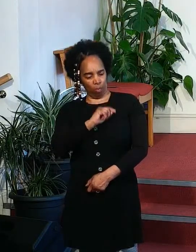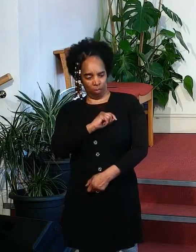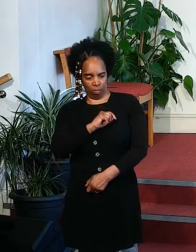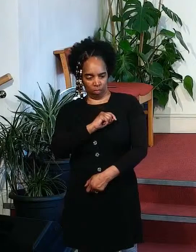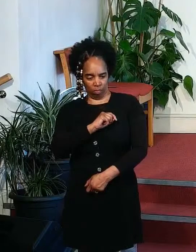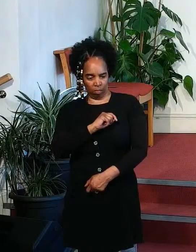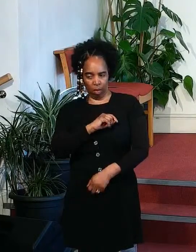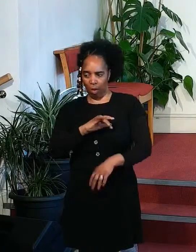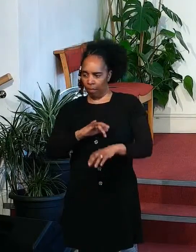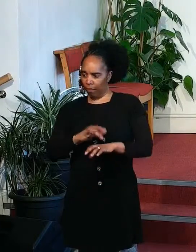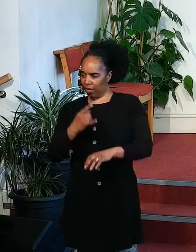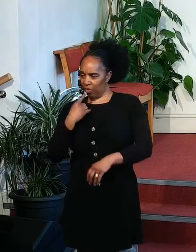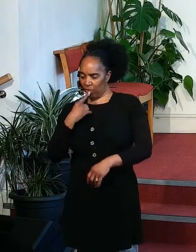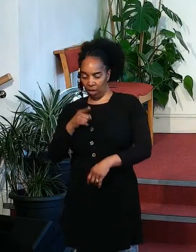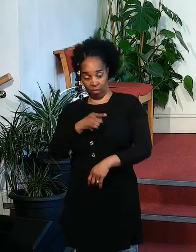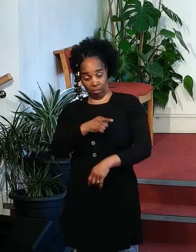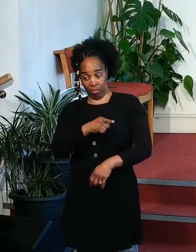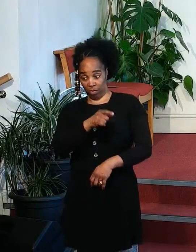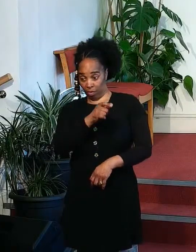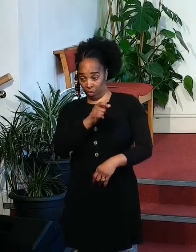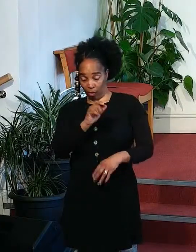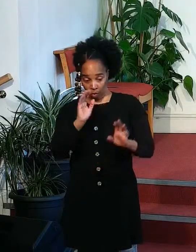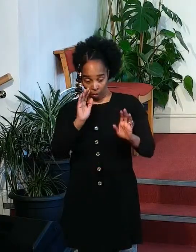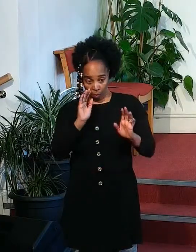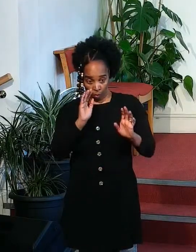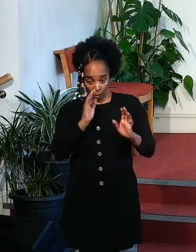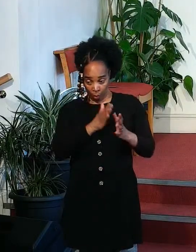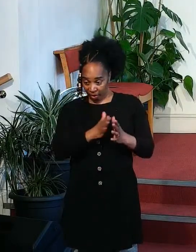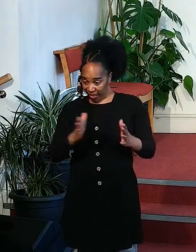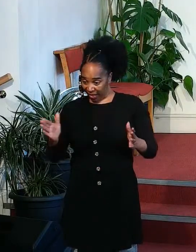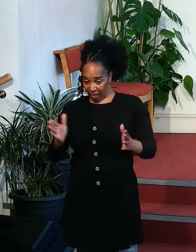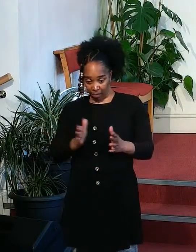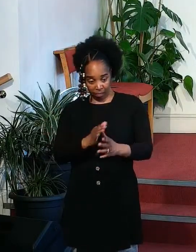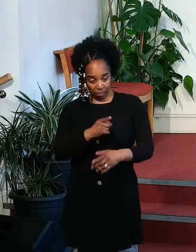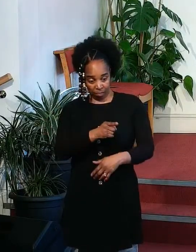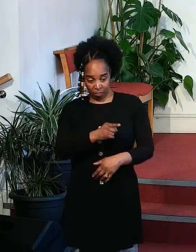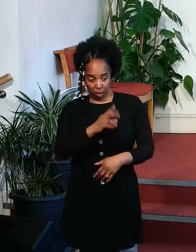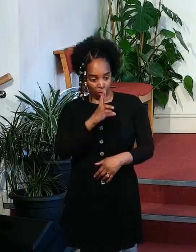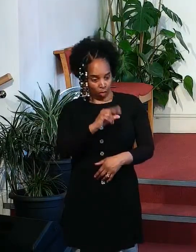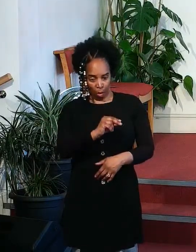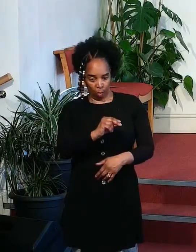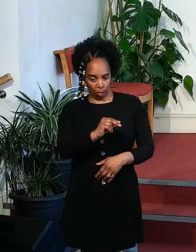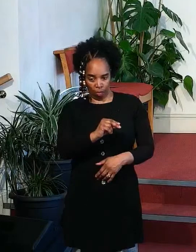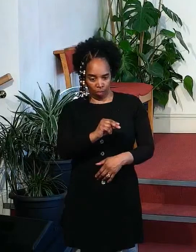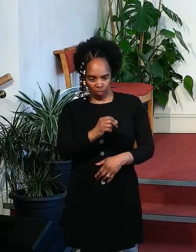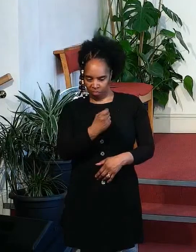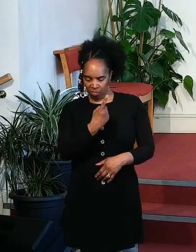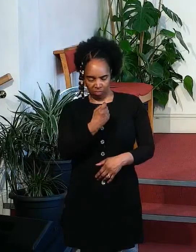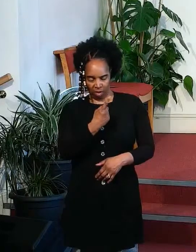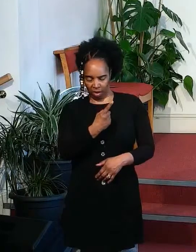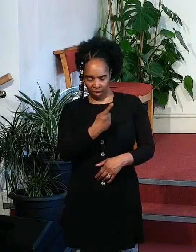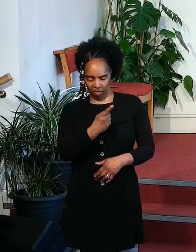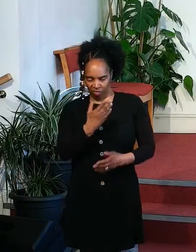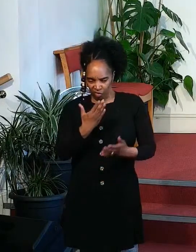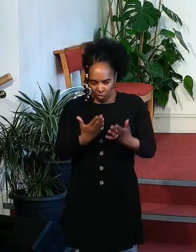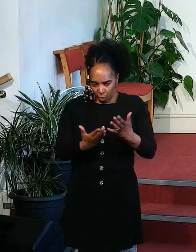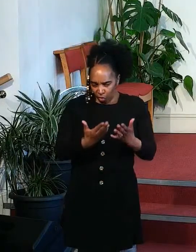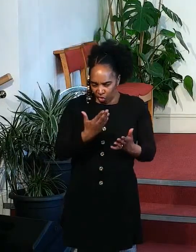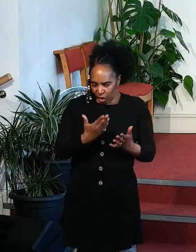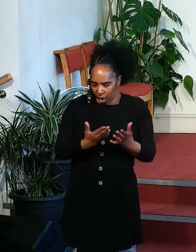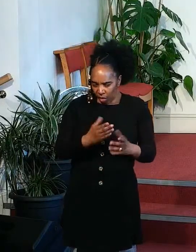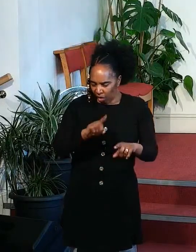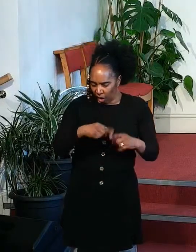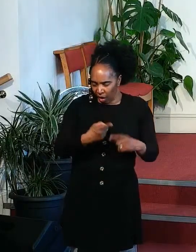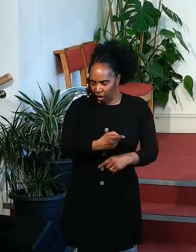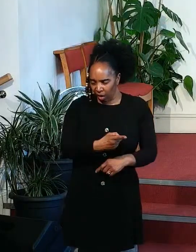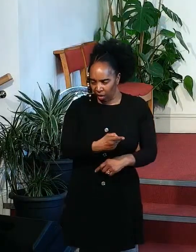advise professionals not to do. You don't use the word no, because no is non-negotiable. If you think about the word no, if you